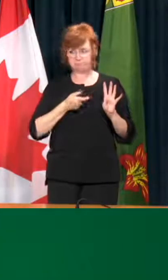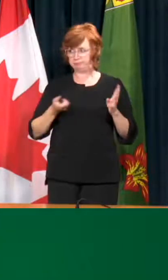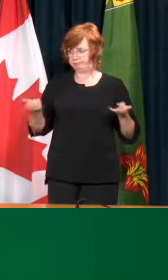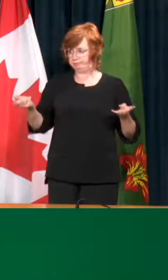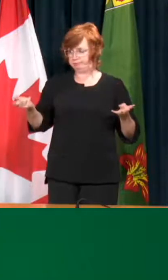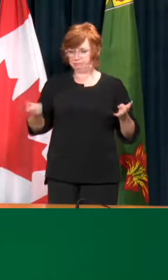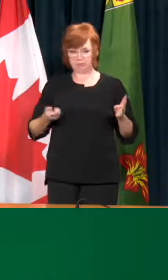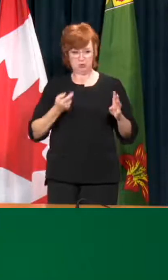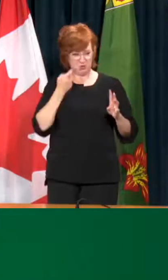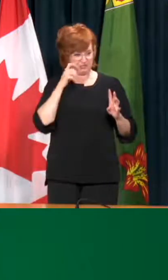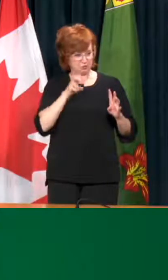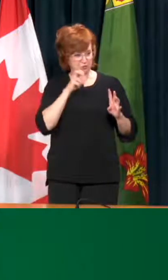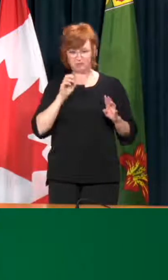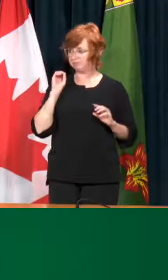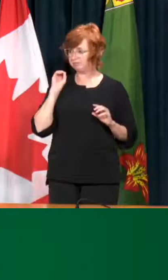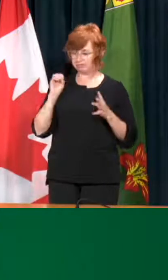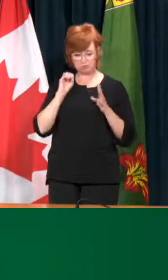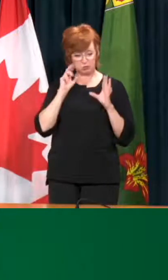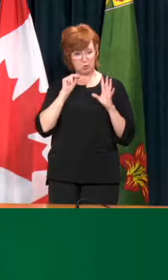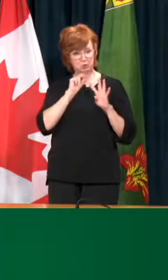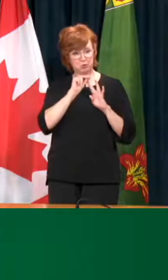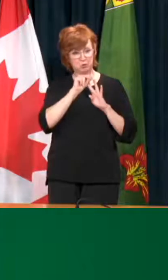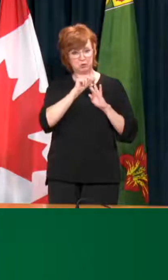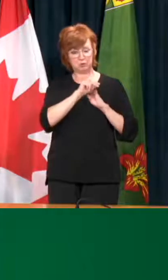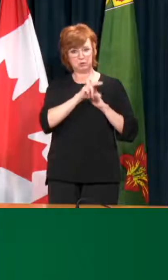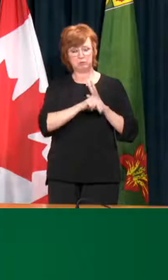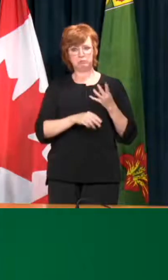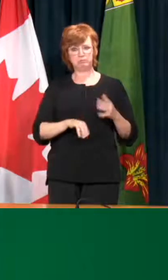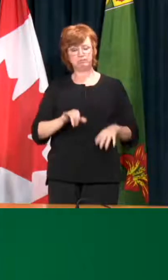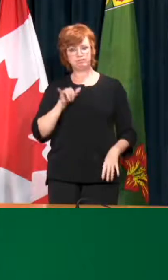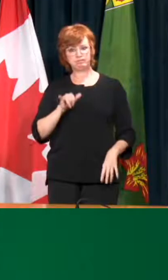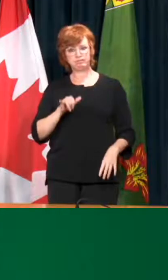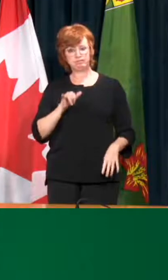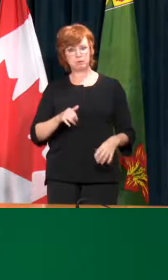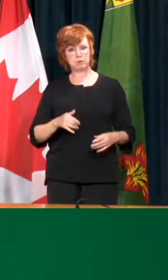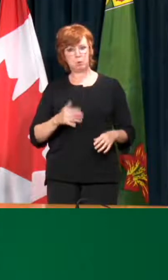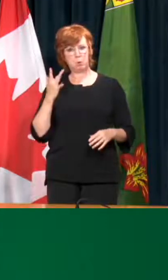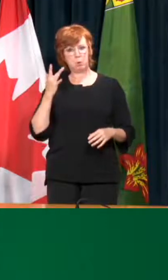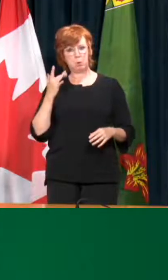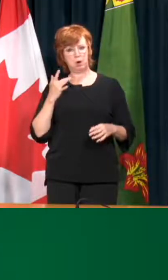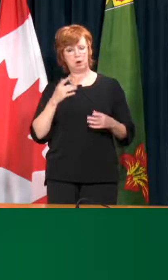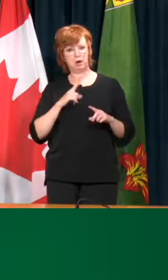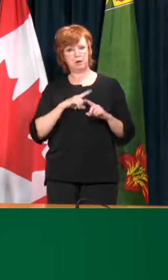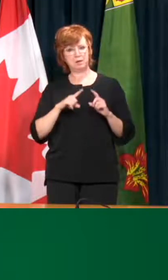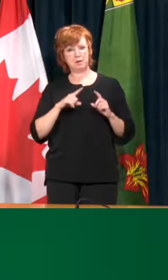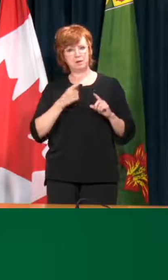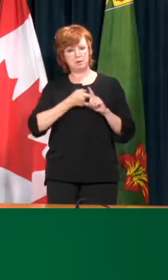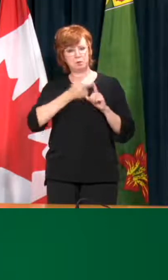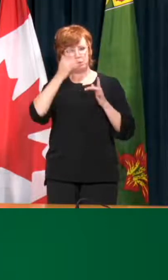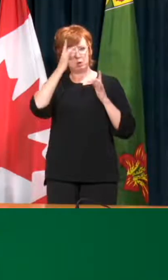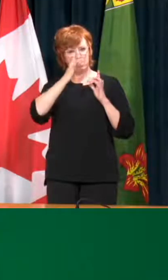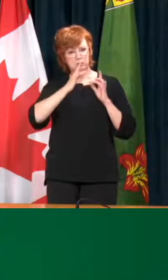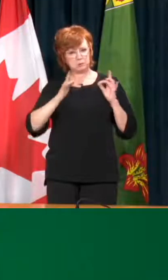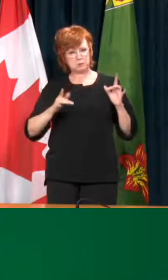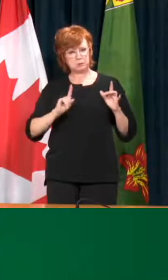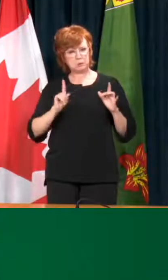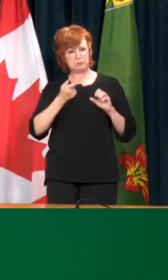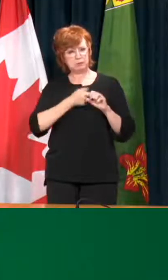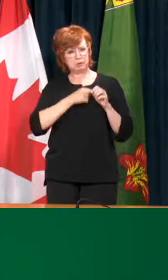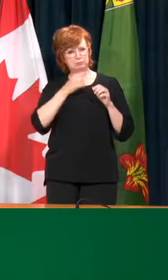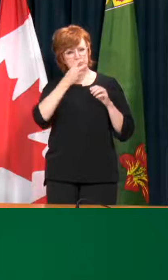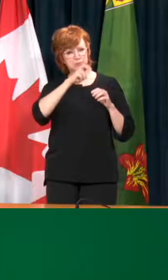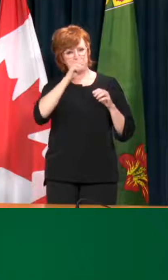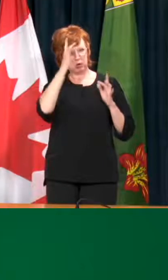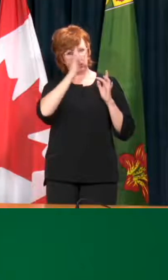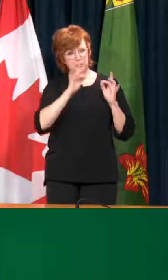who are all hospitalized, it could just be coincidental that you had 4 cases only and they were hospitalized, But what that generally means is that because